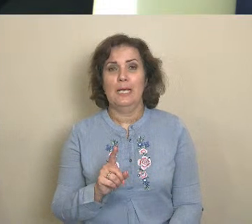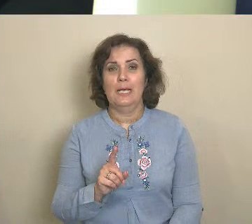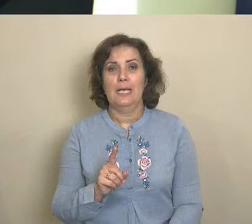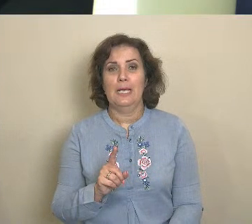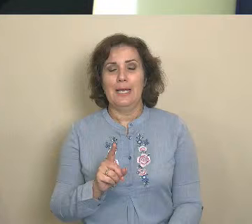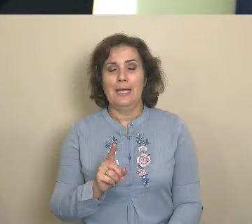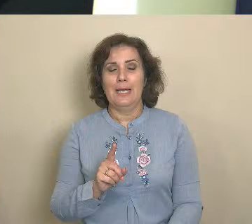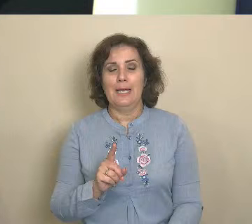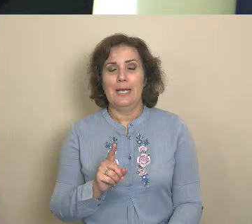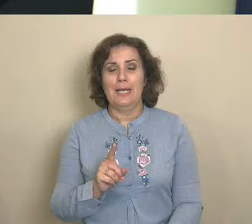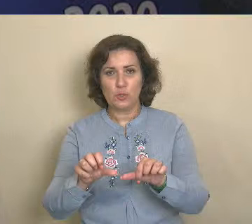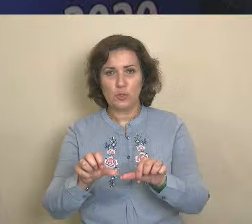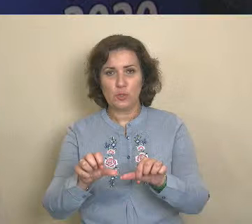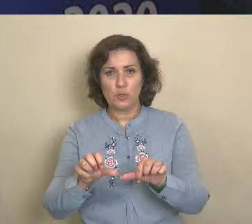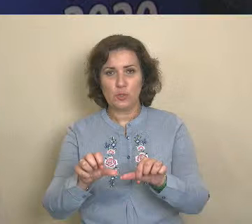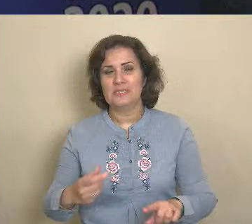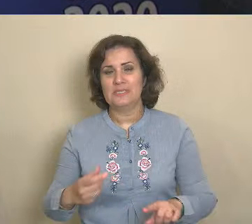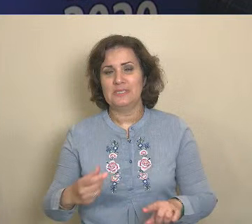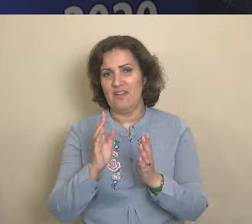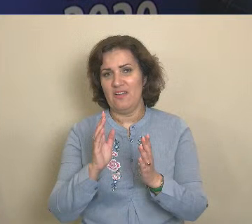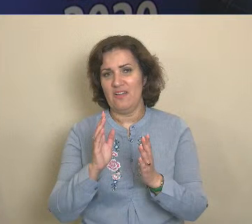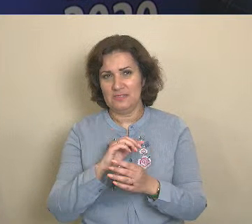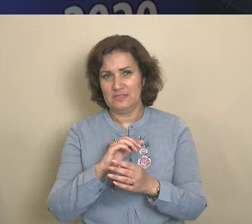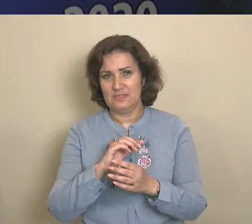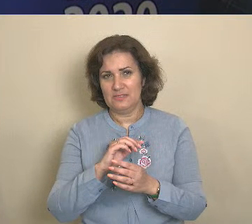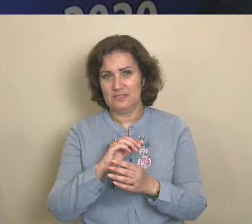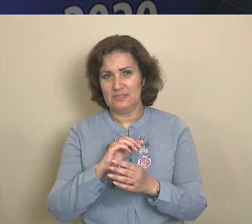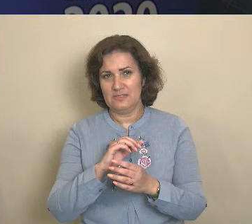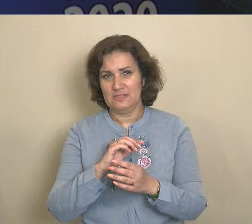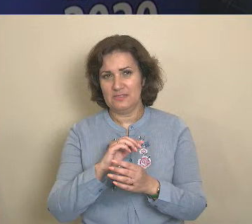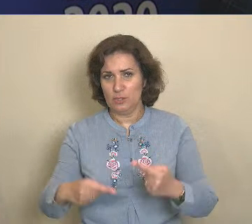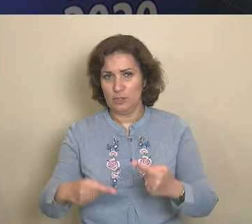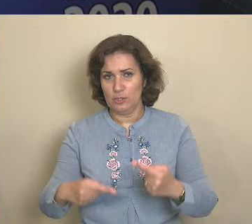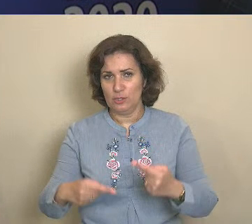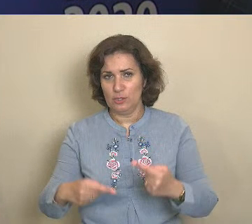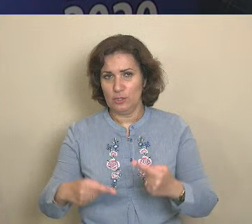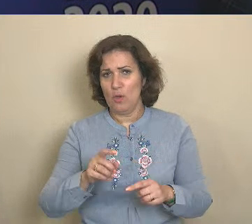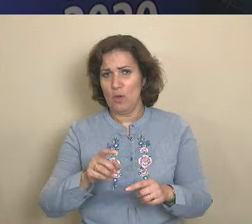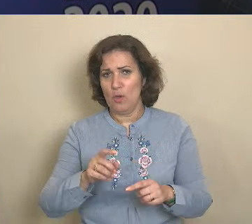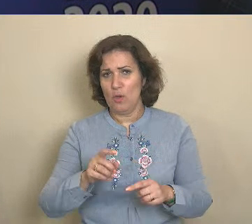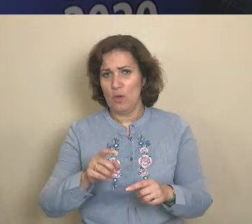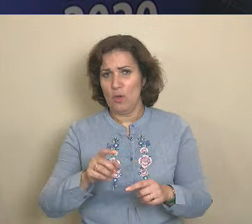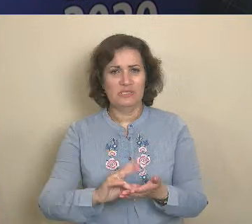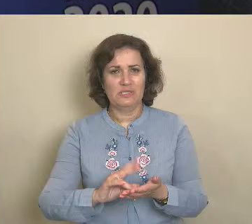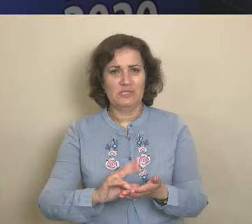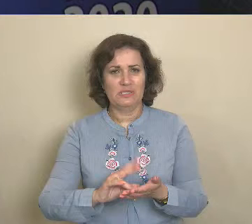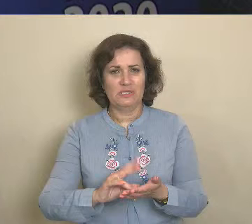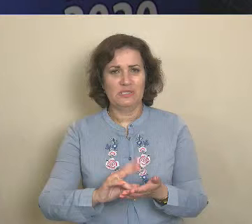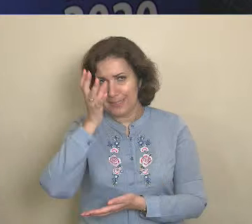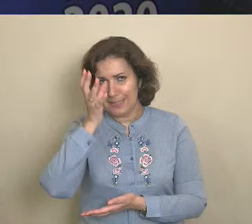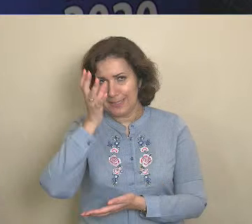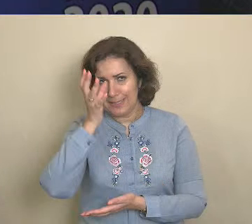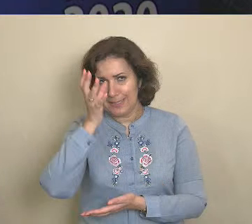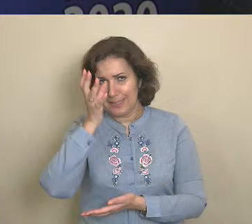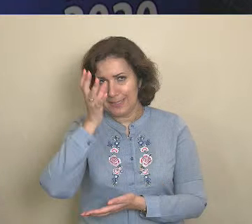concerned. The status of the Commission is always a question of a discussion, and a lot of theses